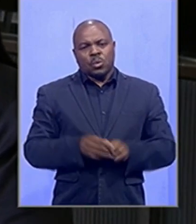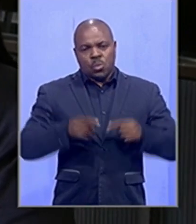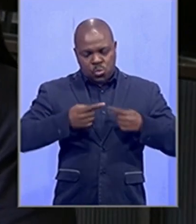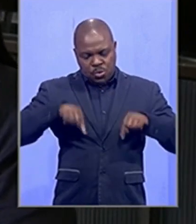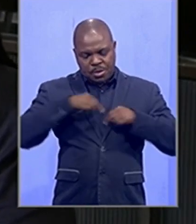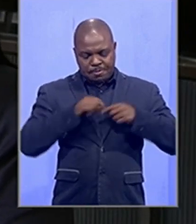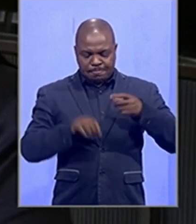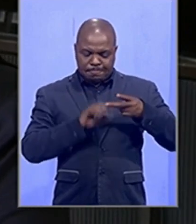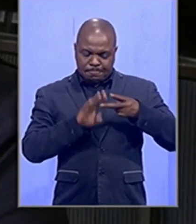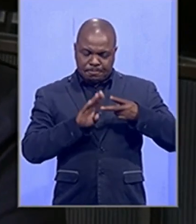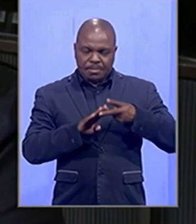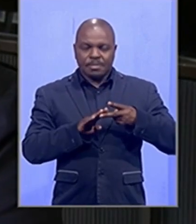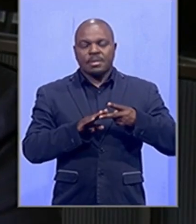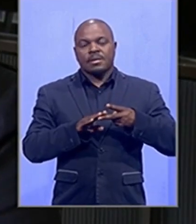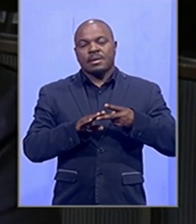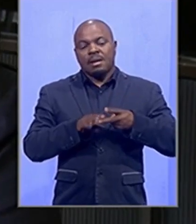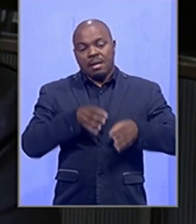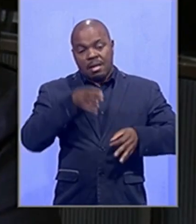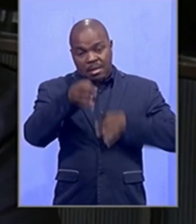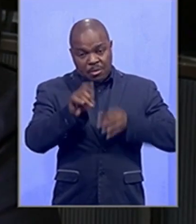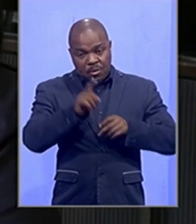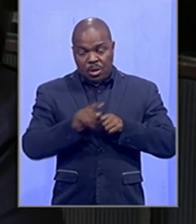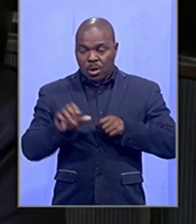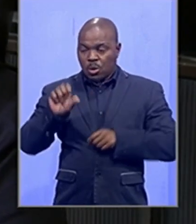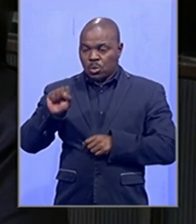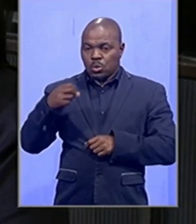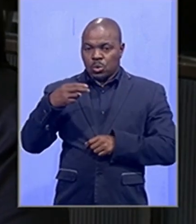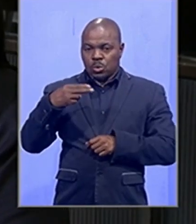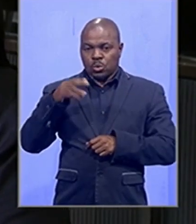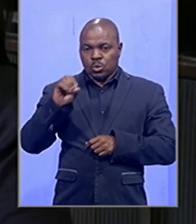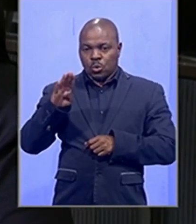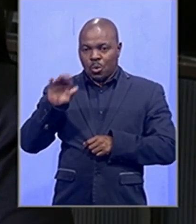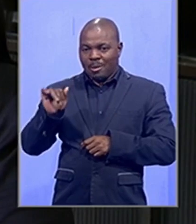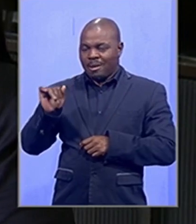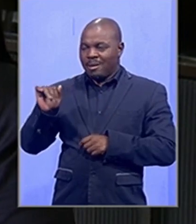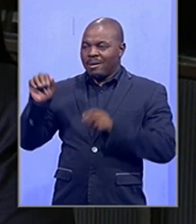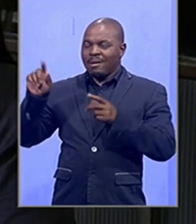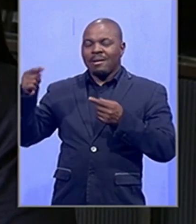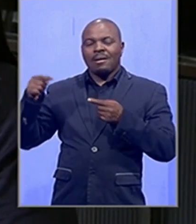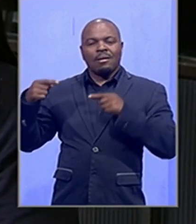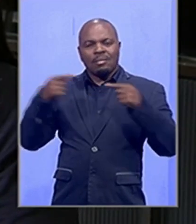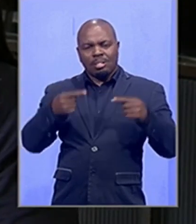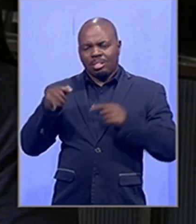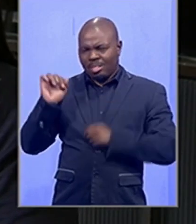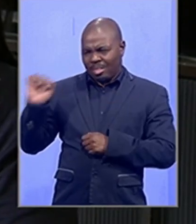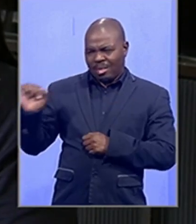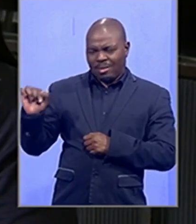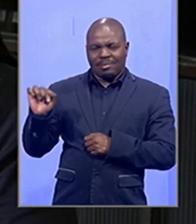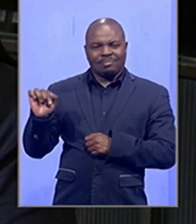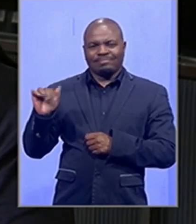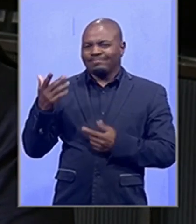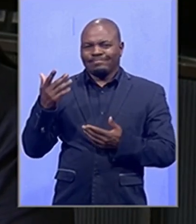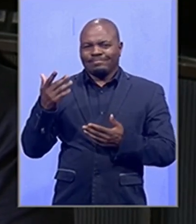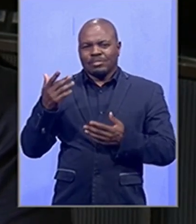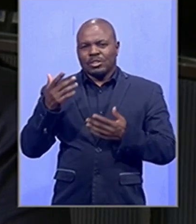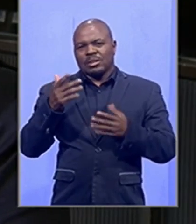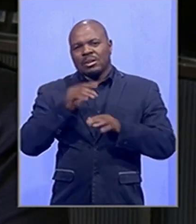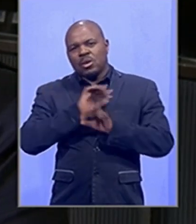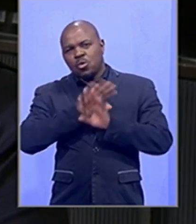We've also raised the issue that Mr. Shoba's contention fell short of raising